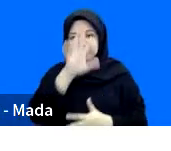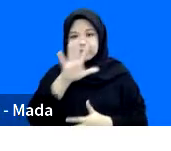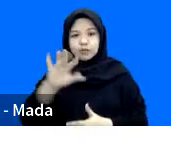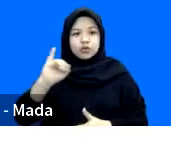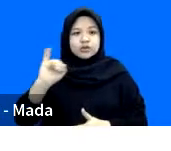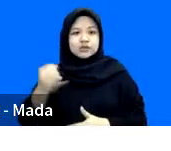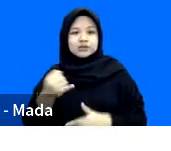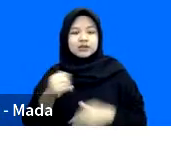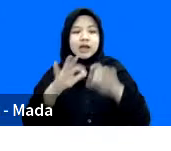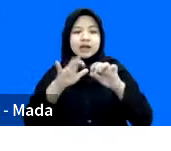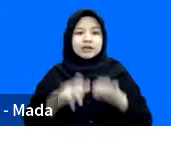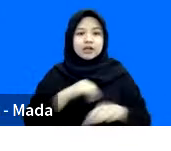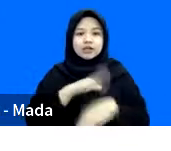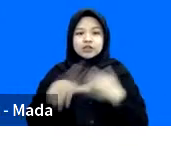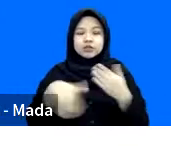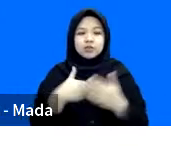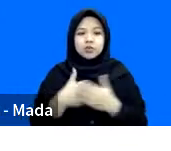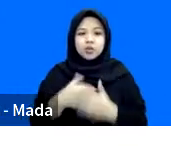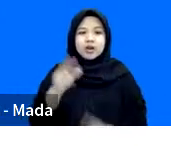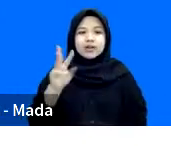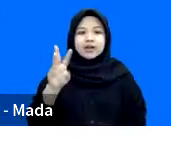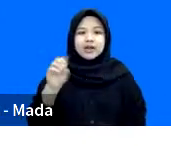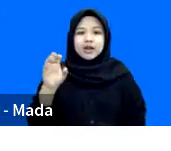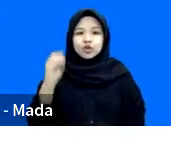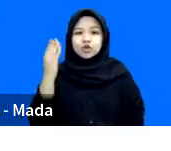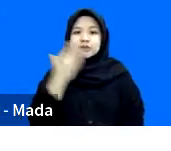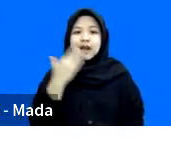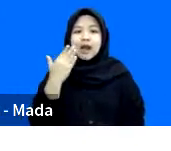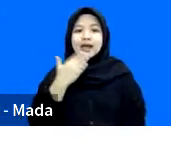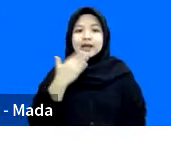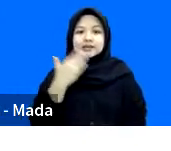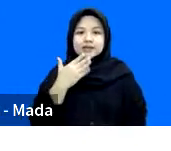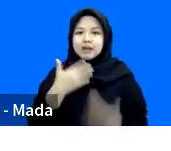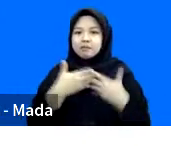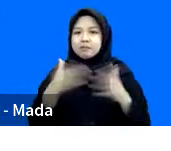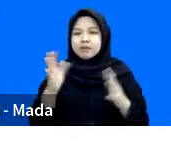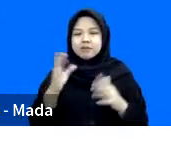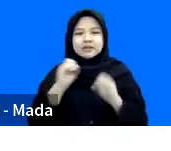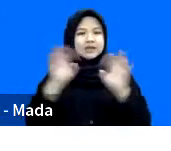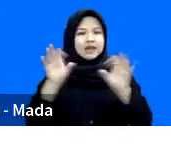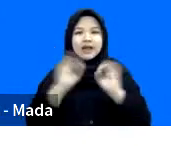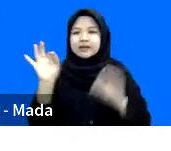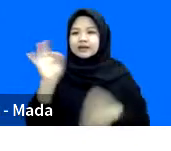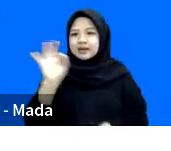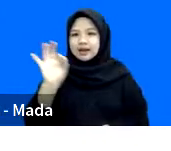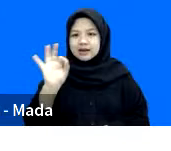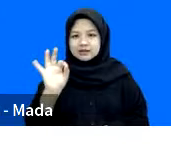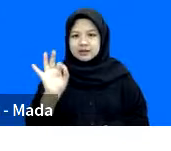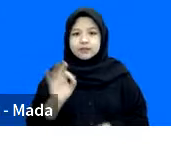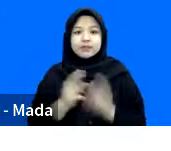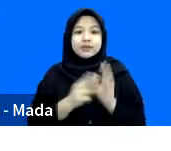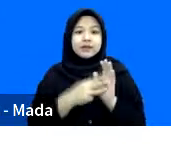all for free and without ads. In May 2022 alone,